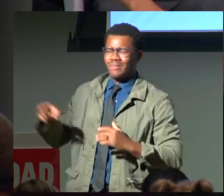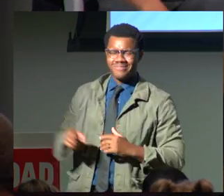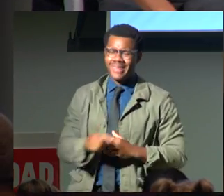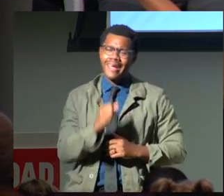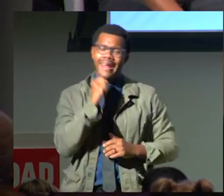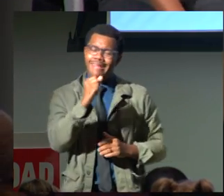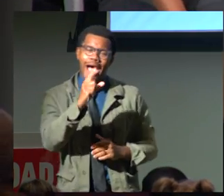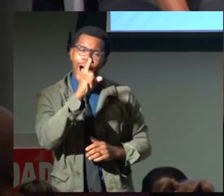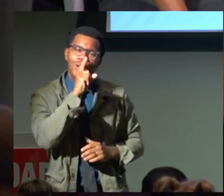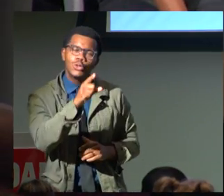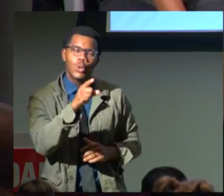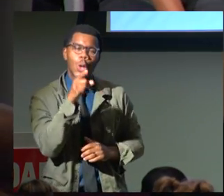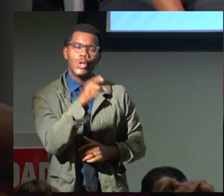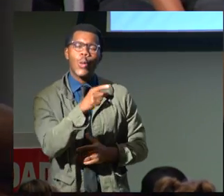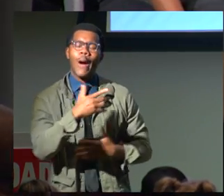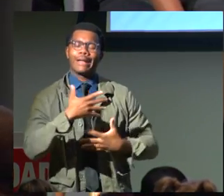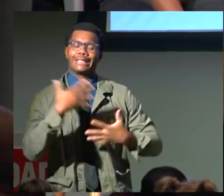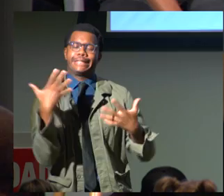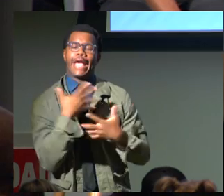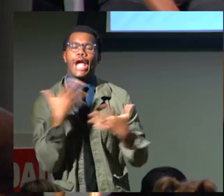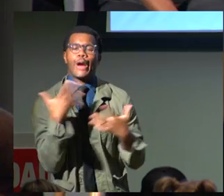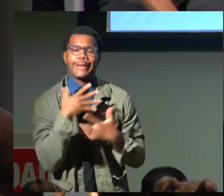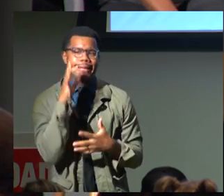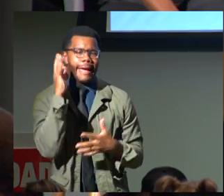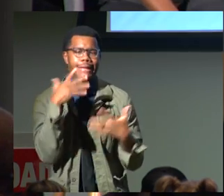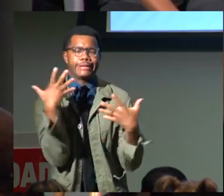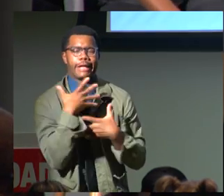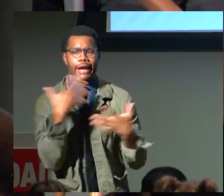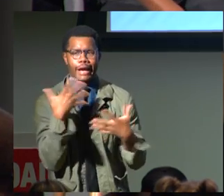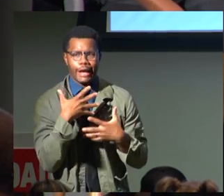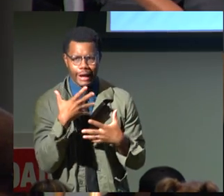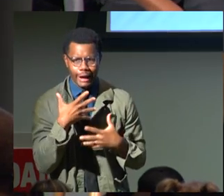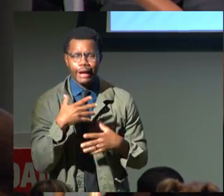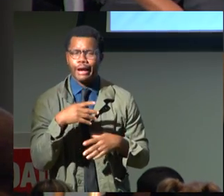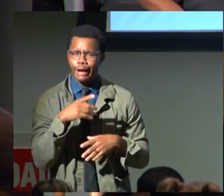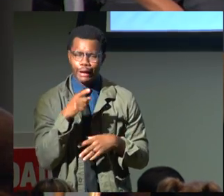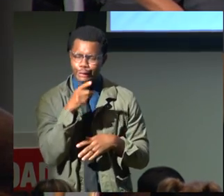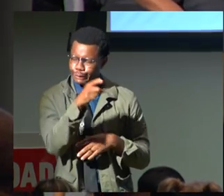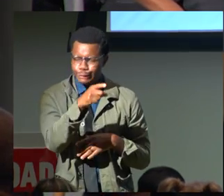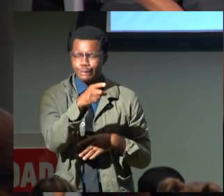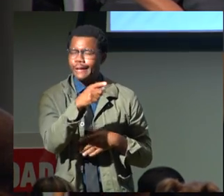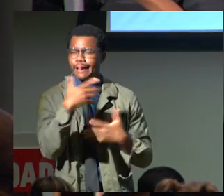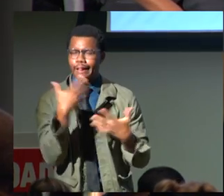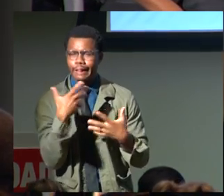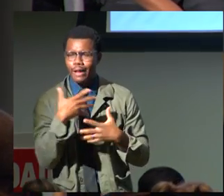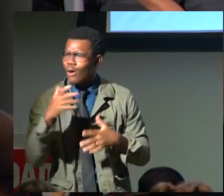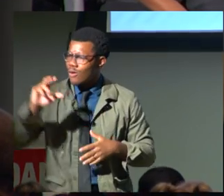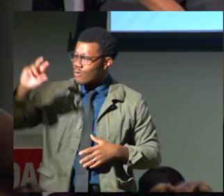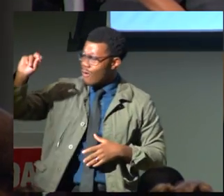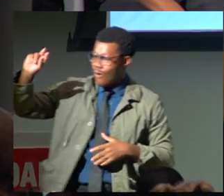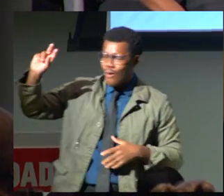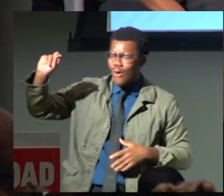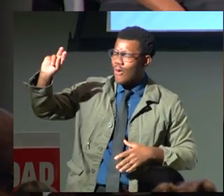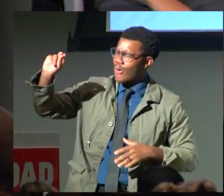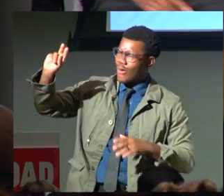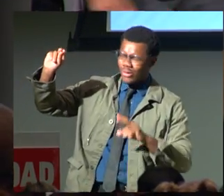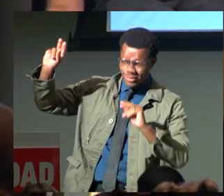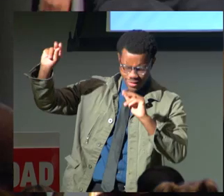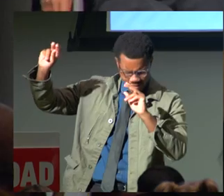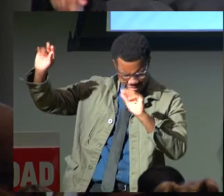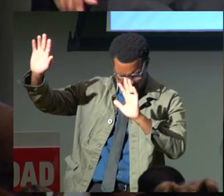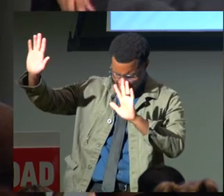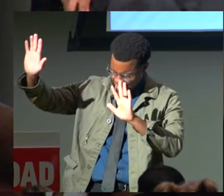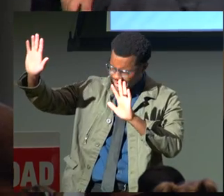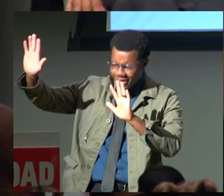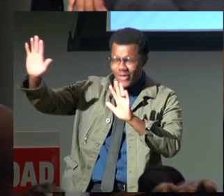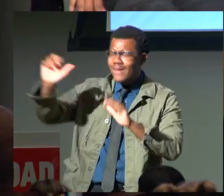Remember that one time you did a work of me and it was horrifying? I came down and was like, what? It didn't even feel like it was you. No, I was like, what is this? No,